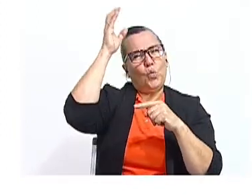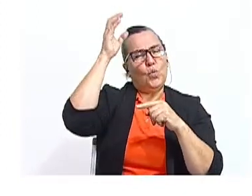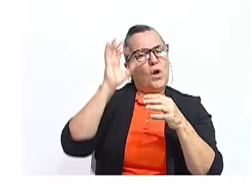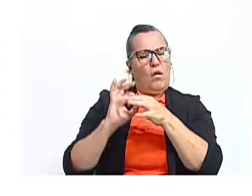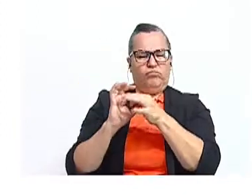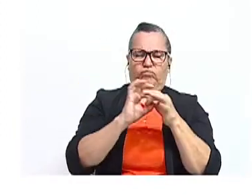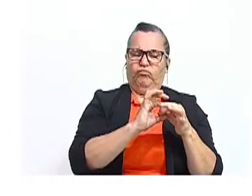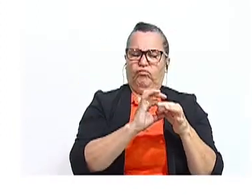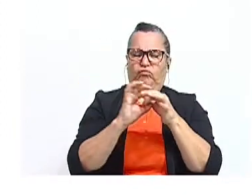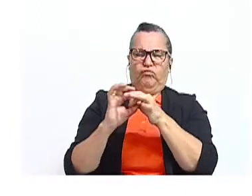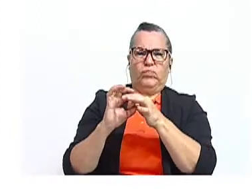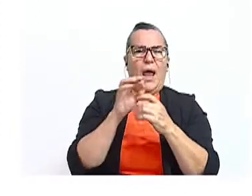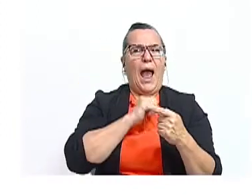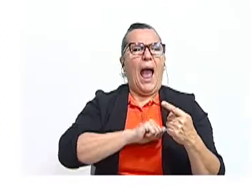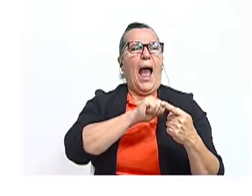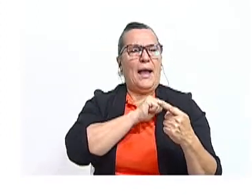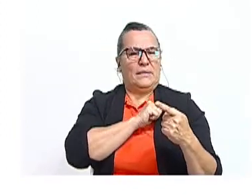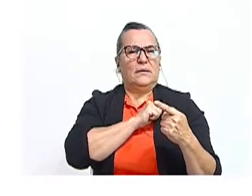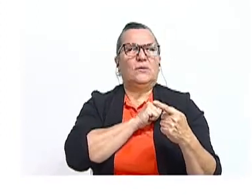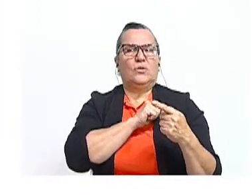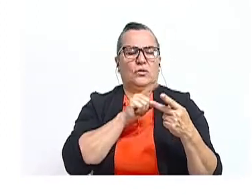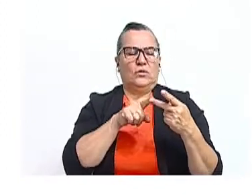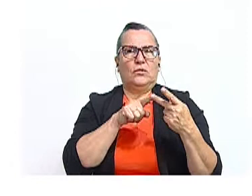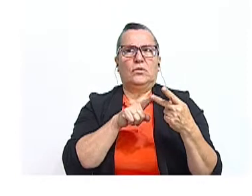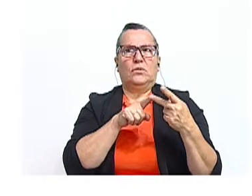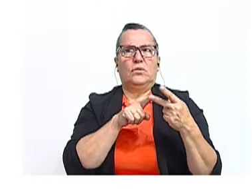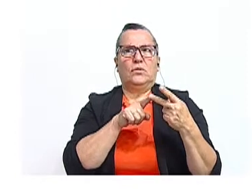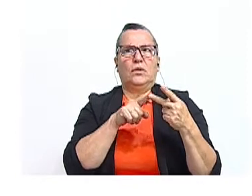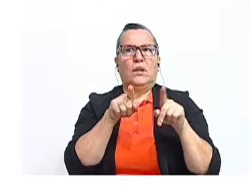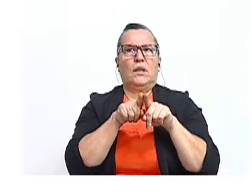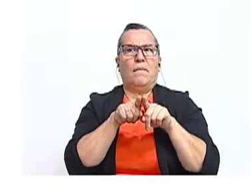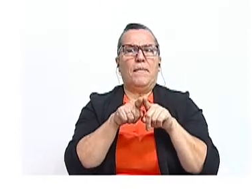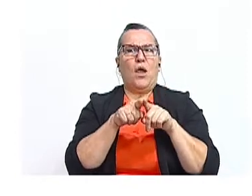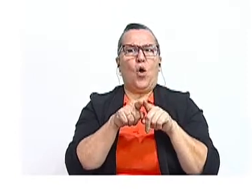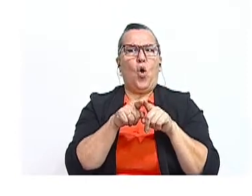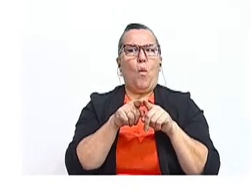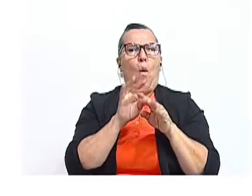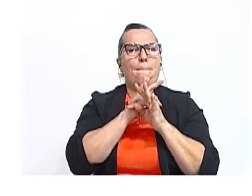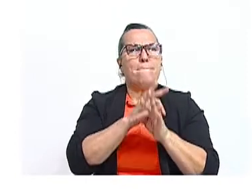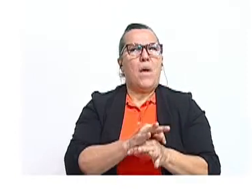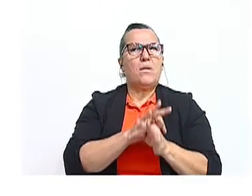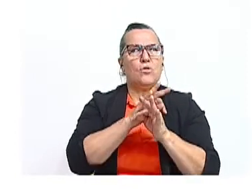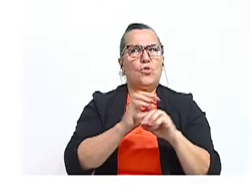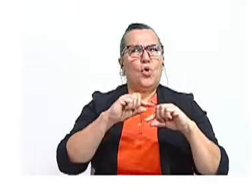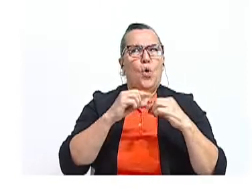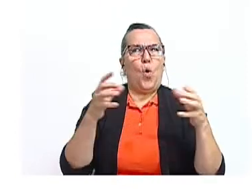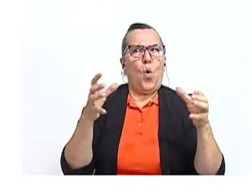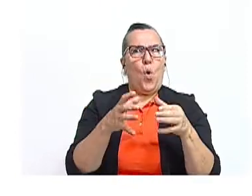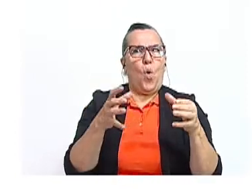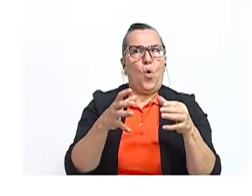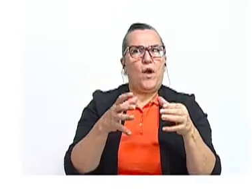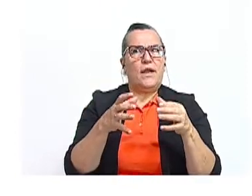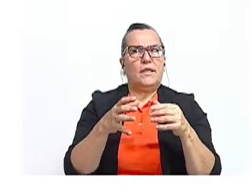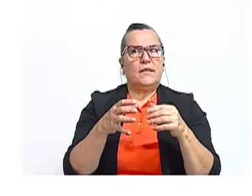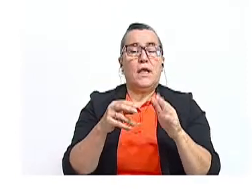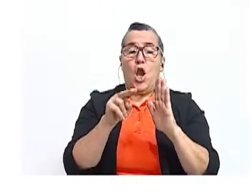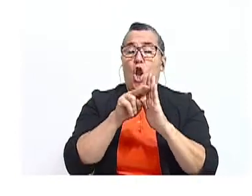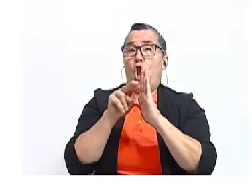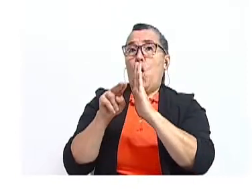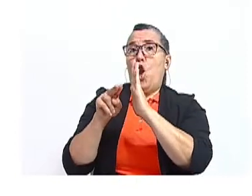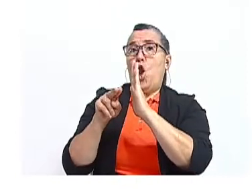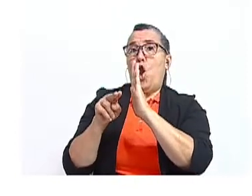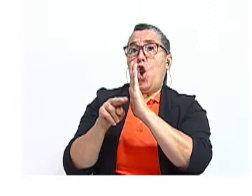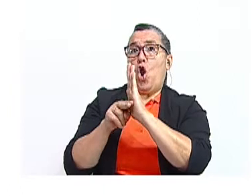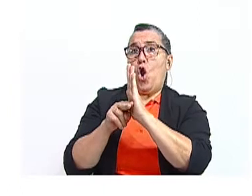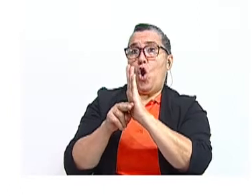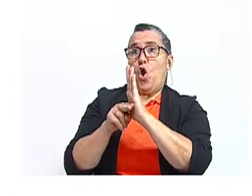refers to attitudes and patterns of behavior in a given group. Norm refers to attitudes